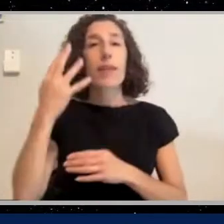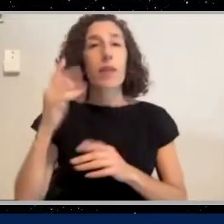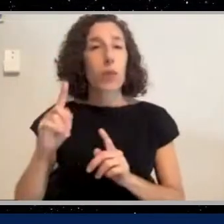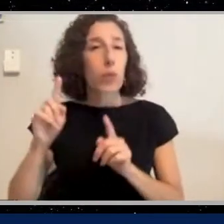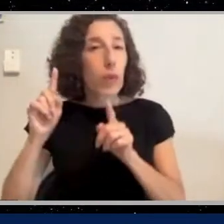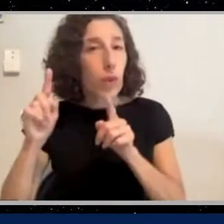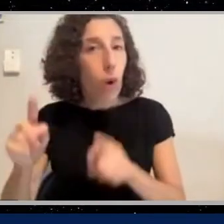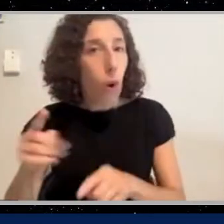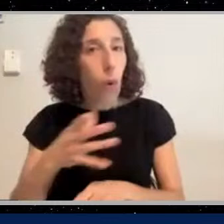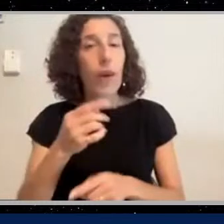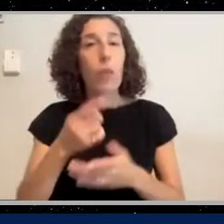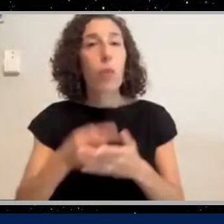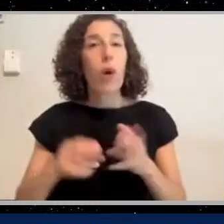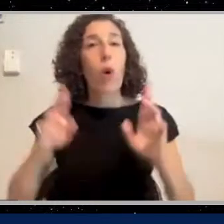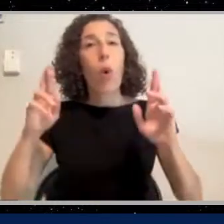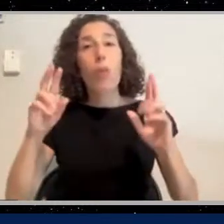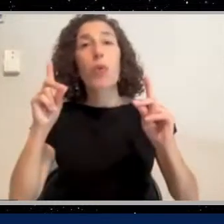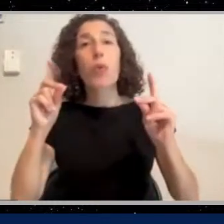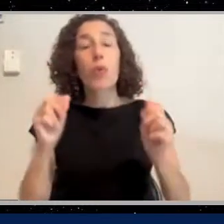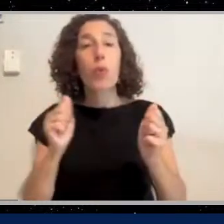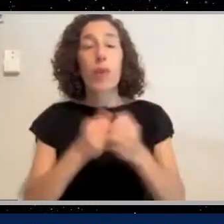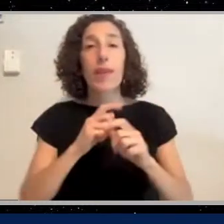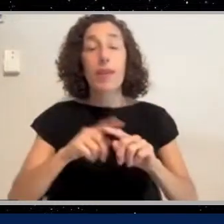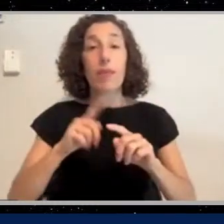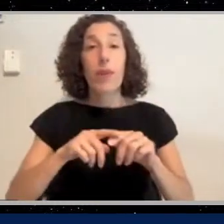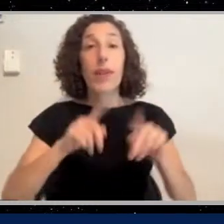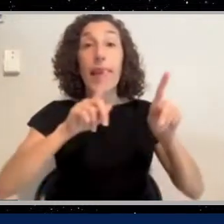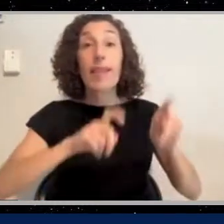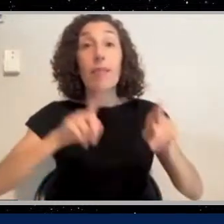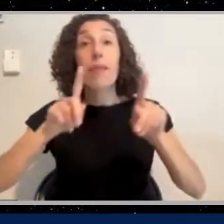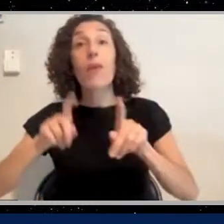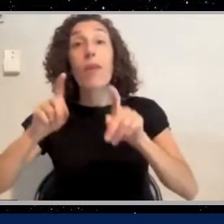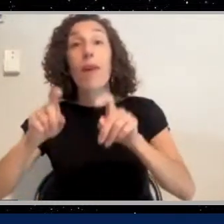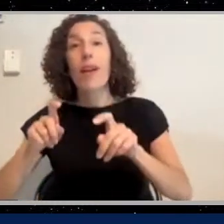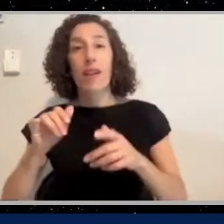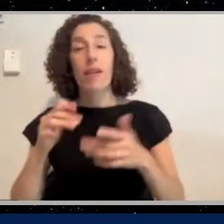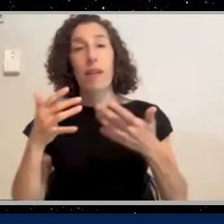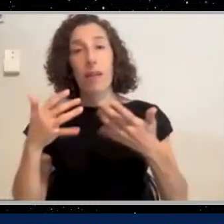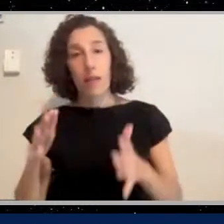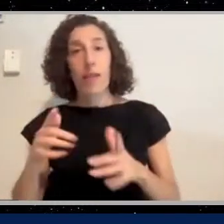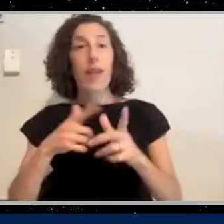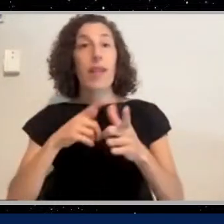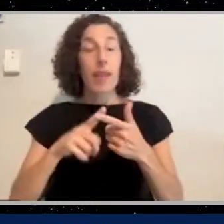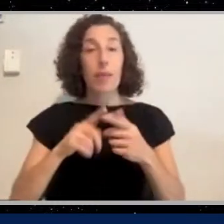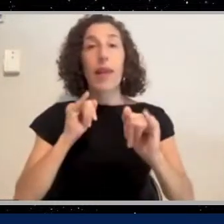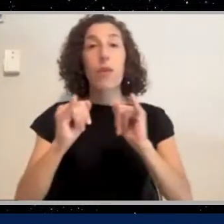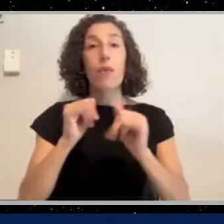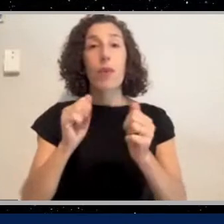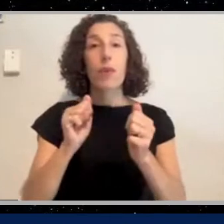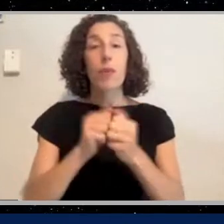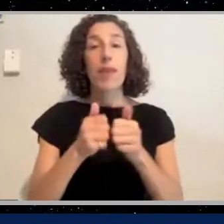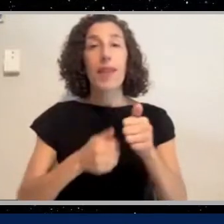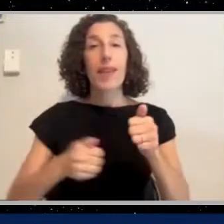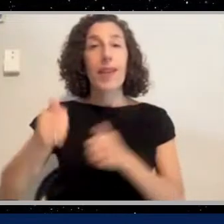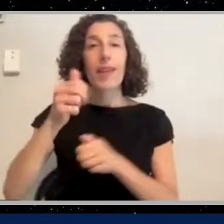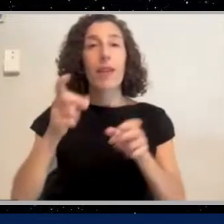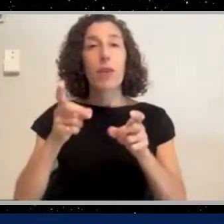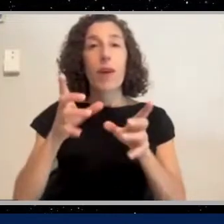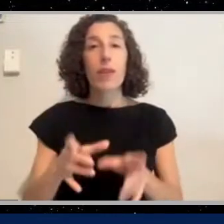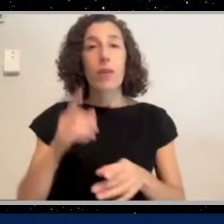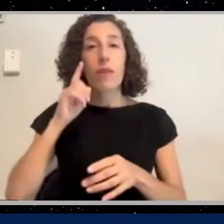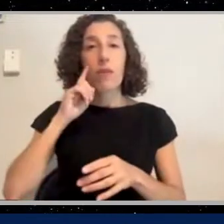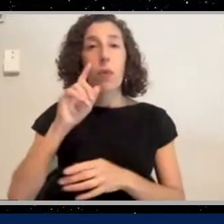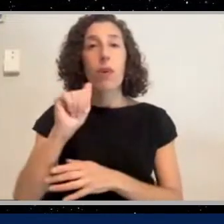with experiments. And then there was an interview process with Anna, the director of AstroAccess.